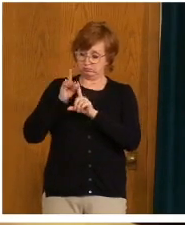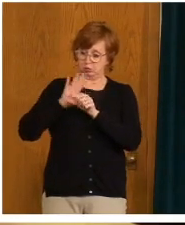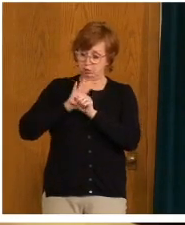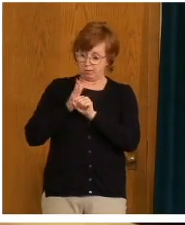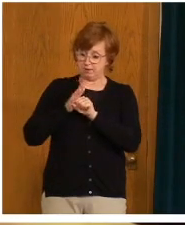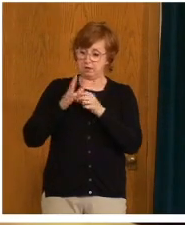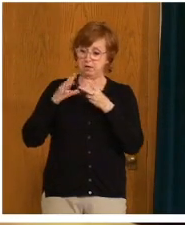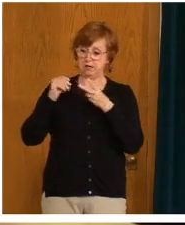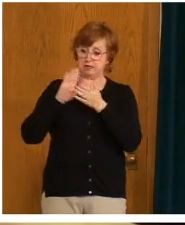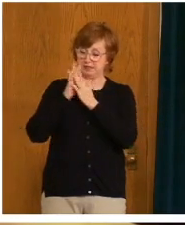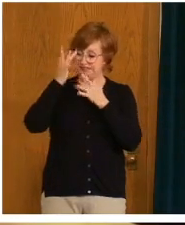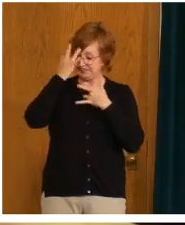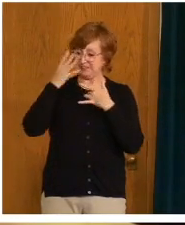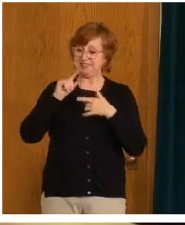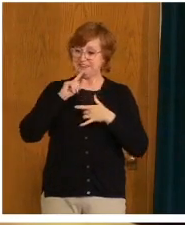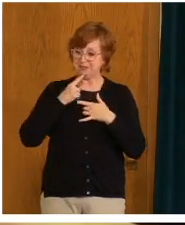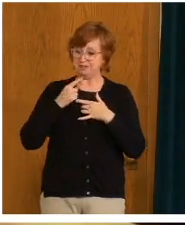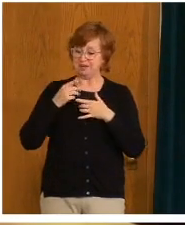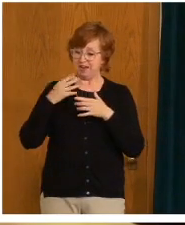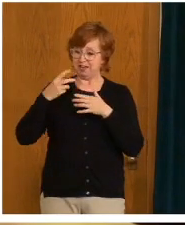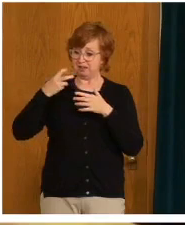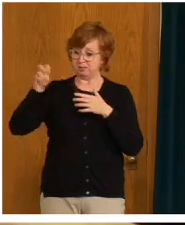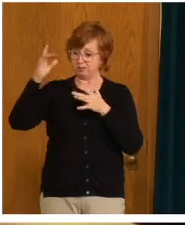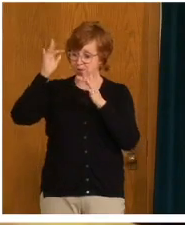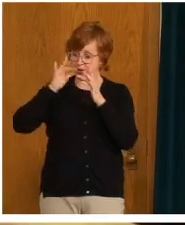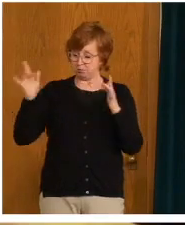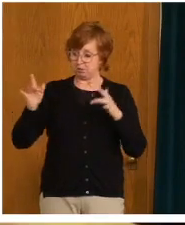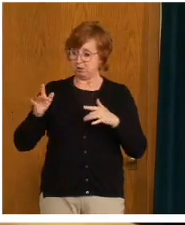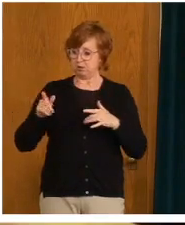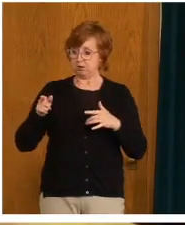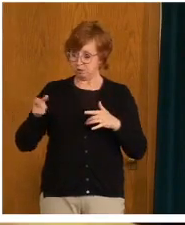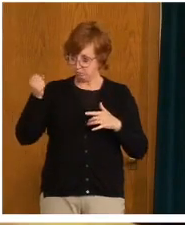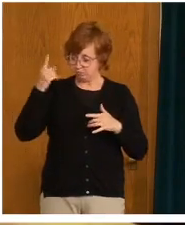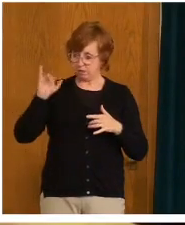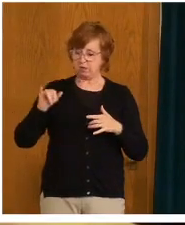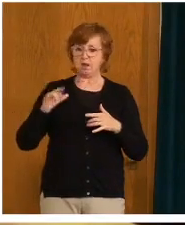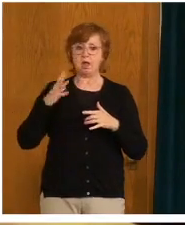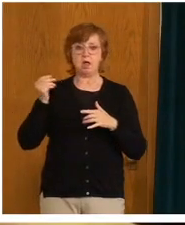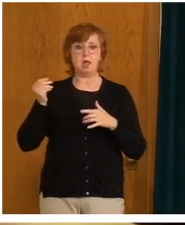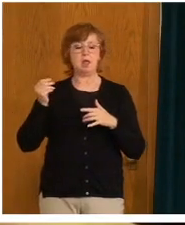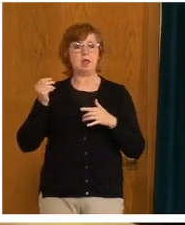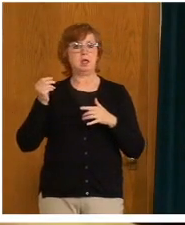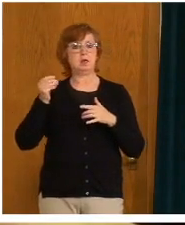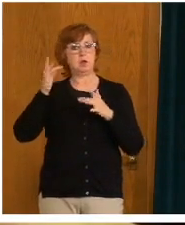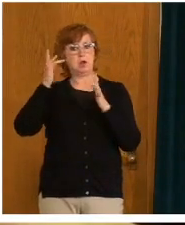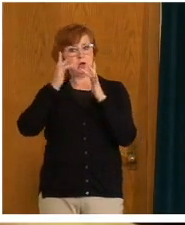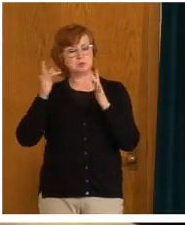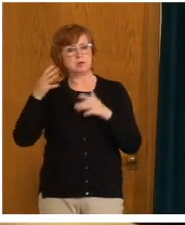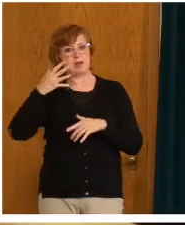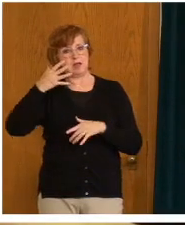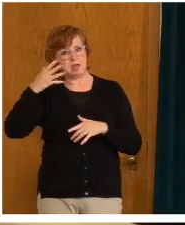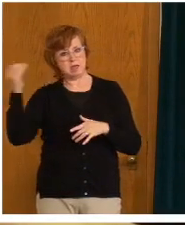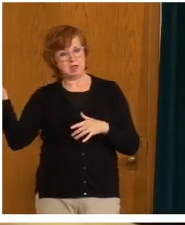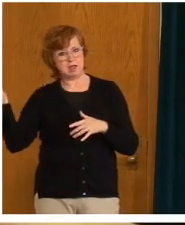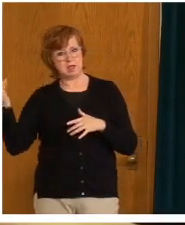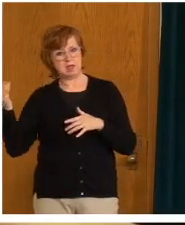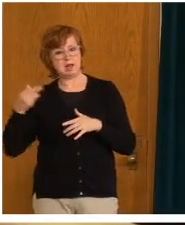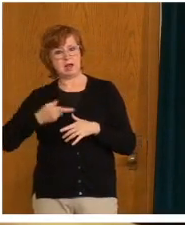choice. Should you contract COVID, COVID is not going away, and ultimately you stand a much greater risk of